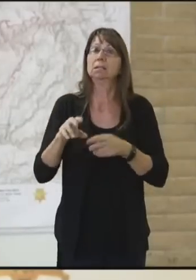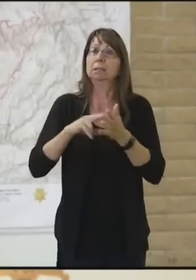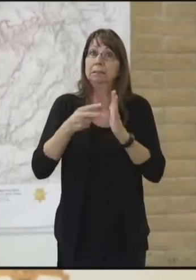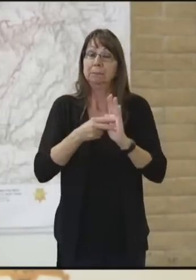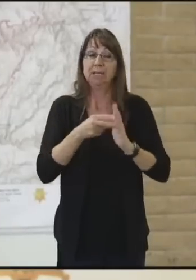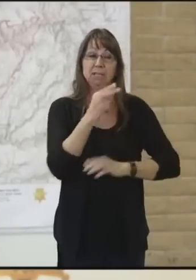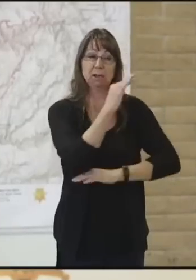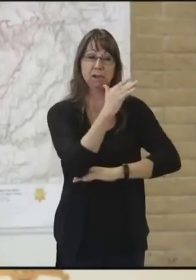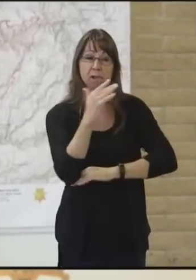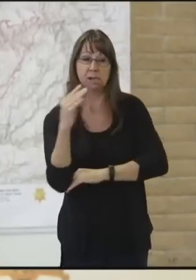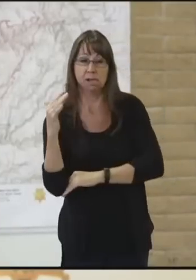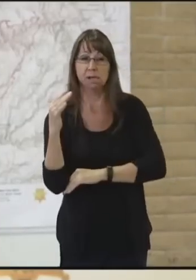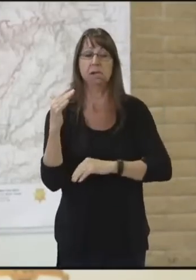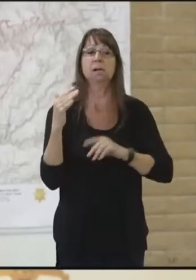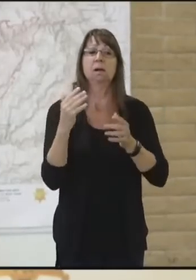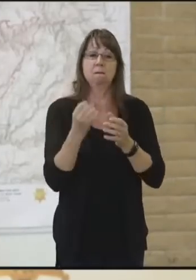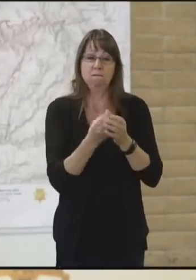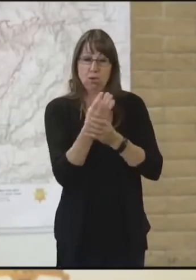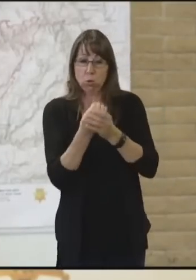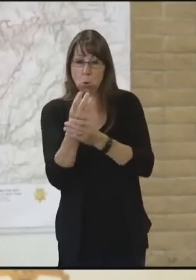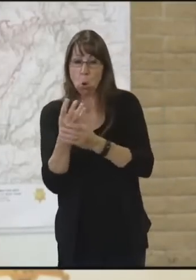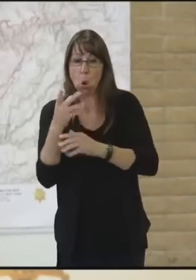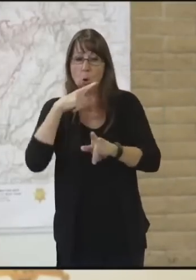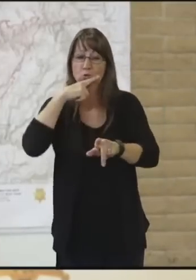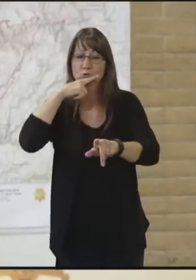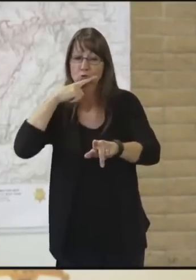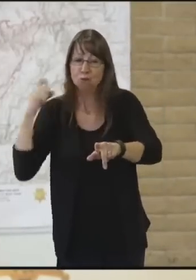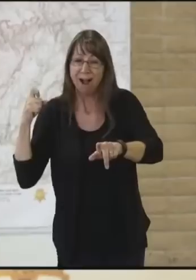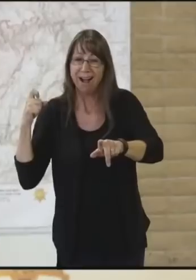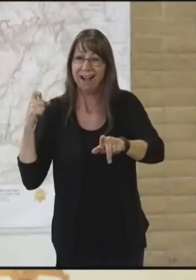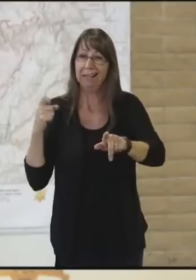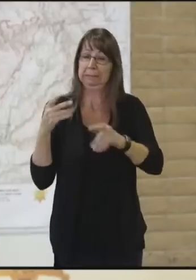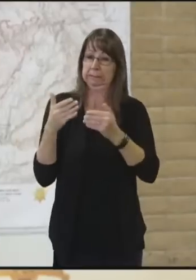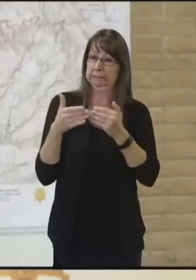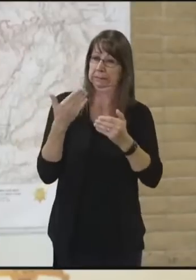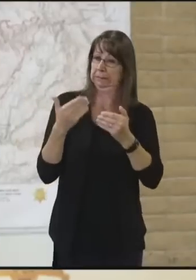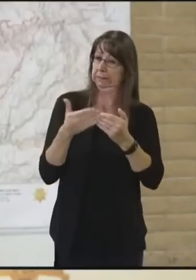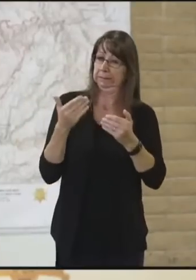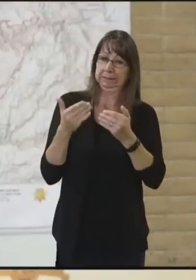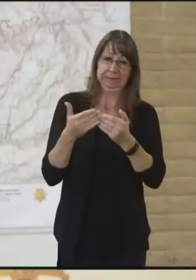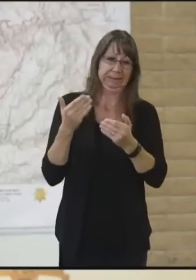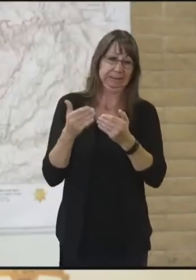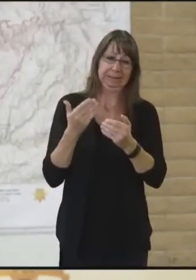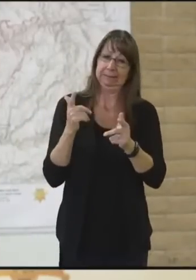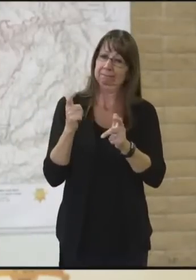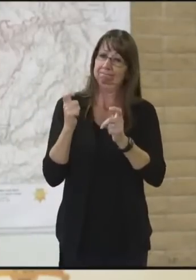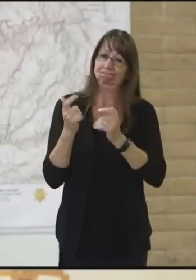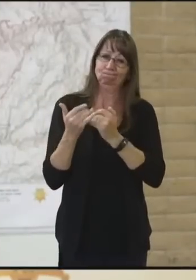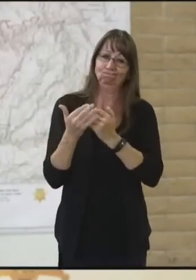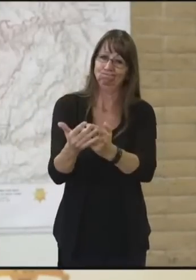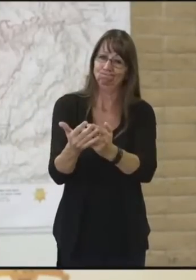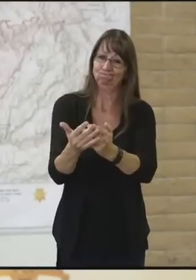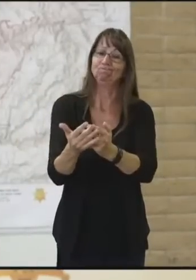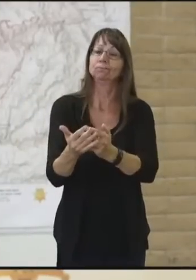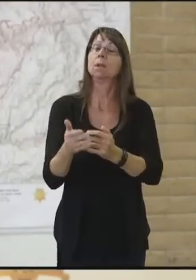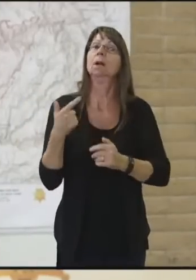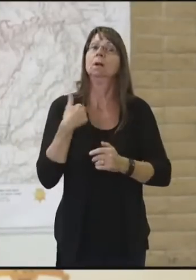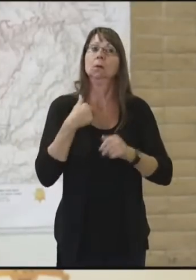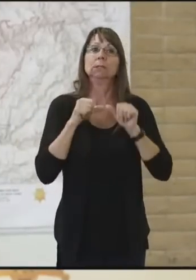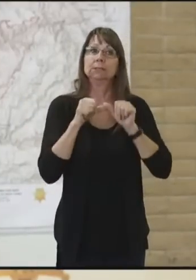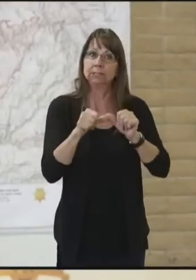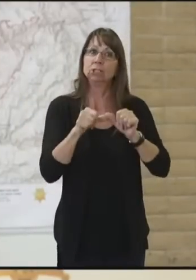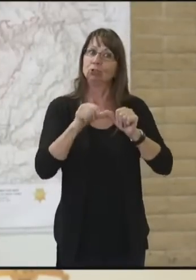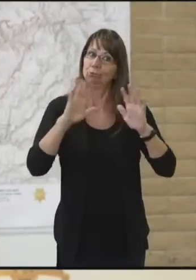where any area resist, what we say is resist control. So we will continue to be